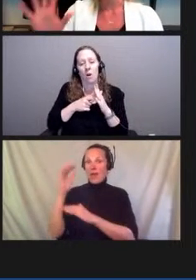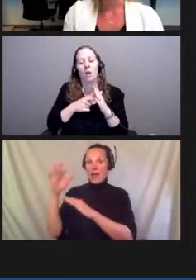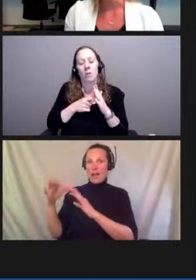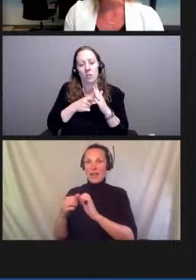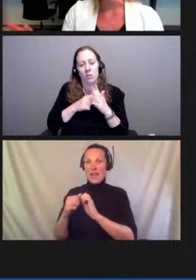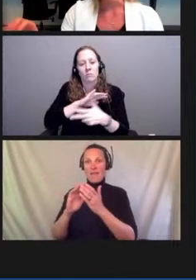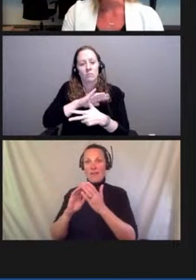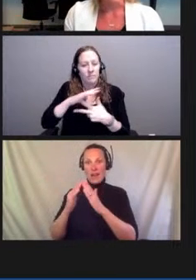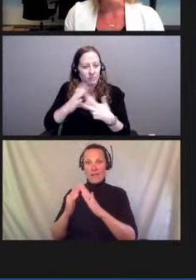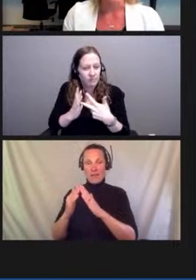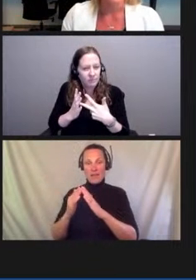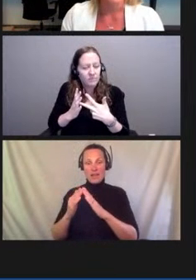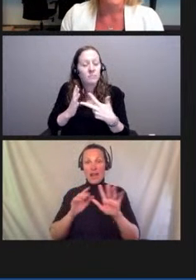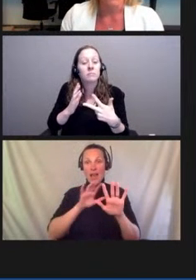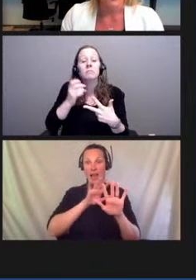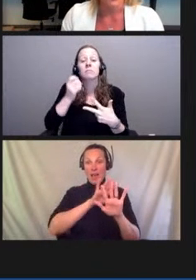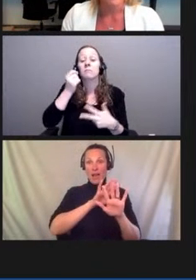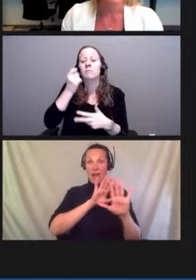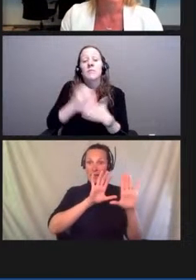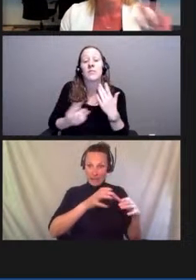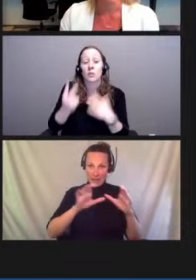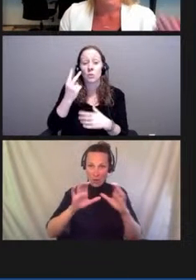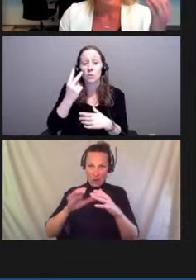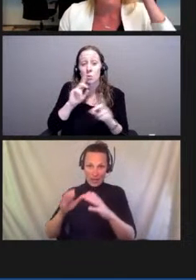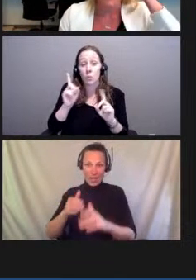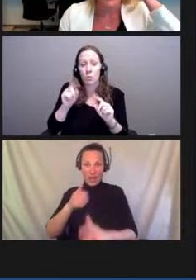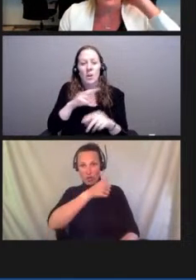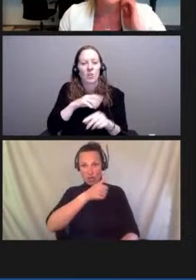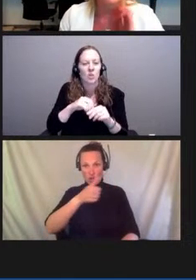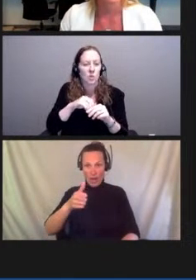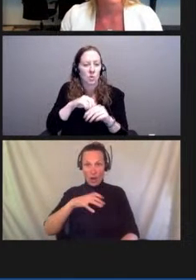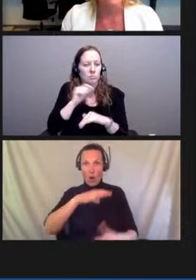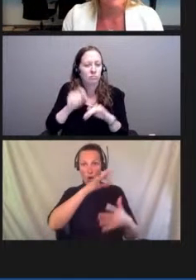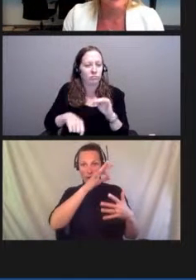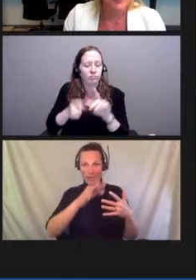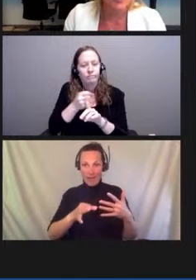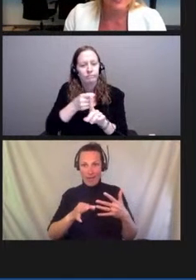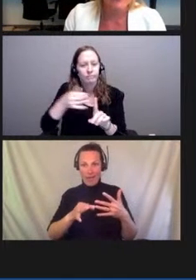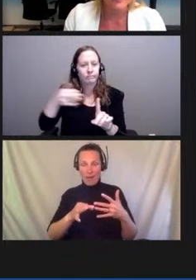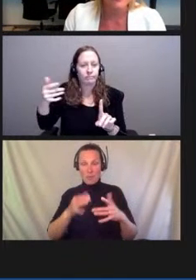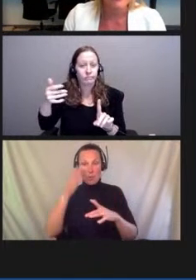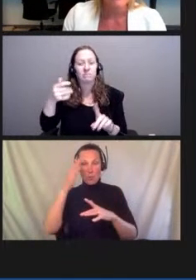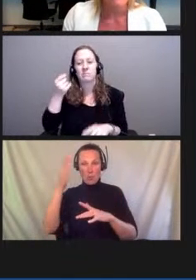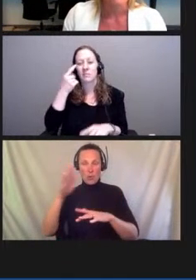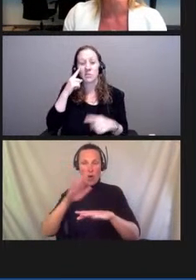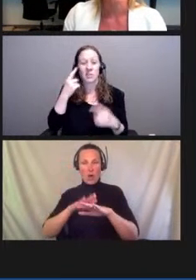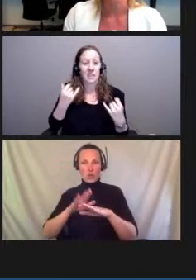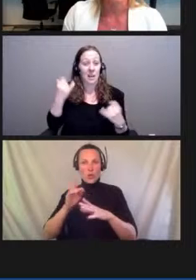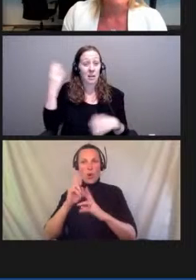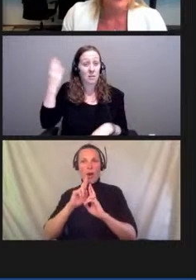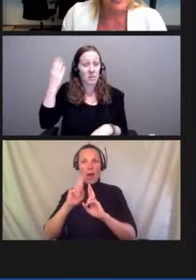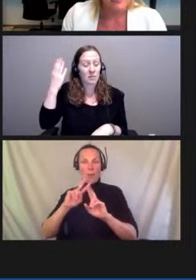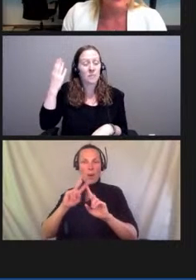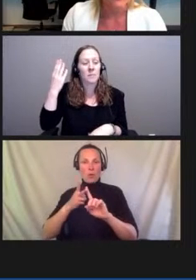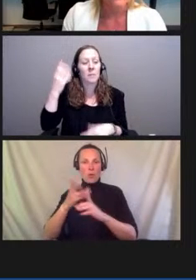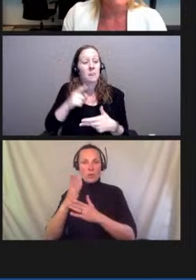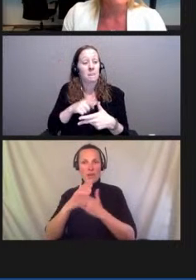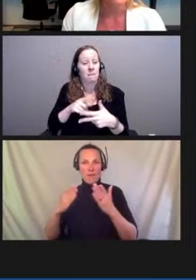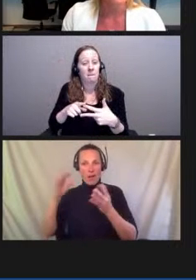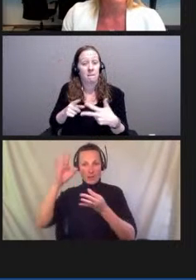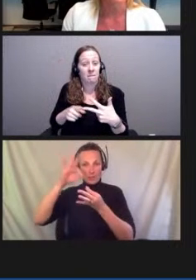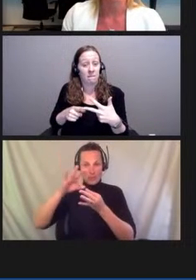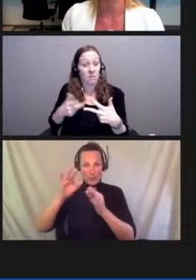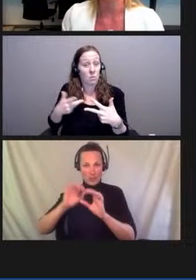they'll be very detailed in the phase 2 report, but for high-level purposes for today's technical briefing, those 3 different